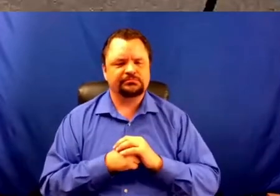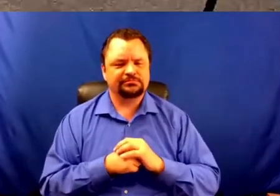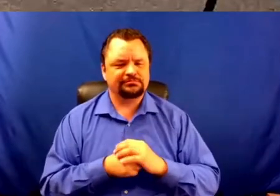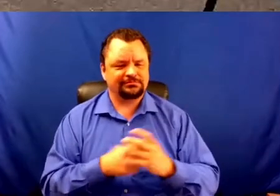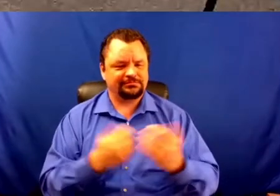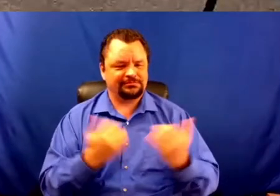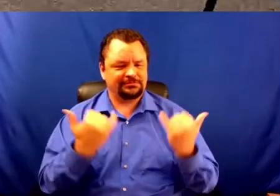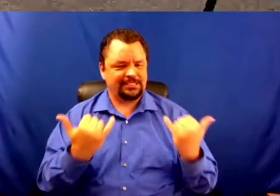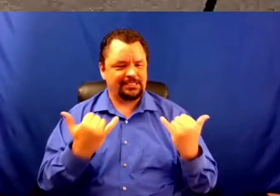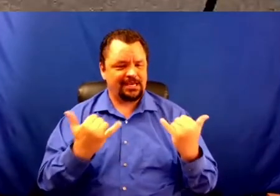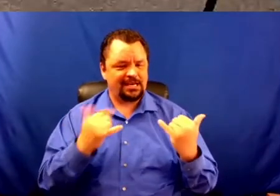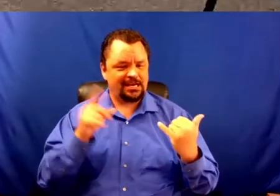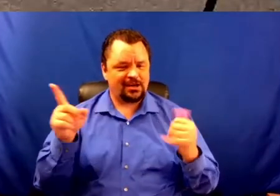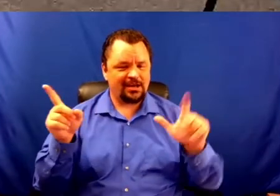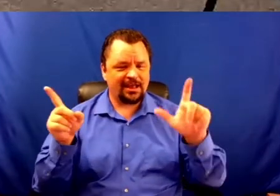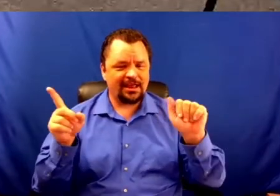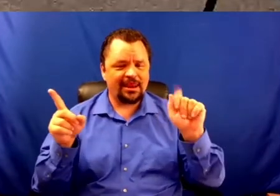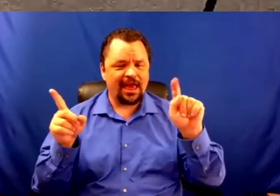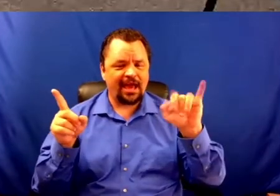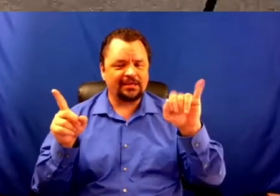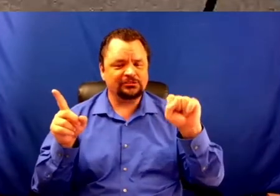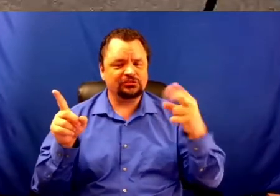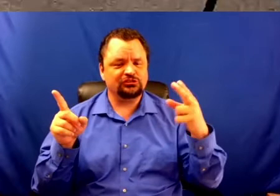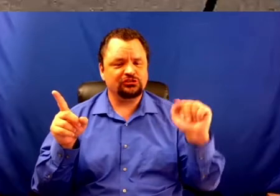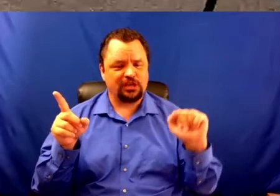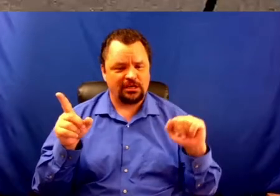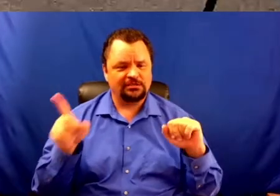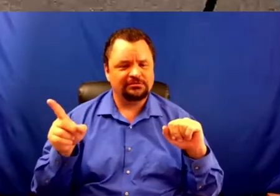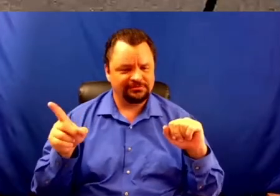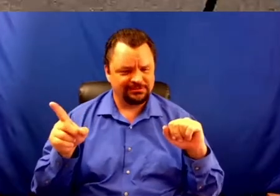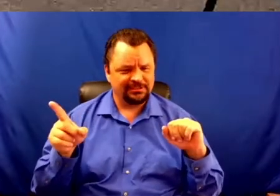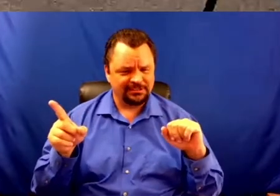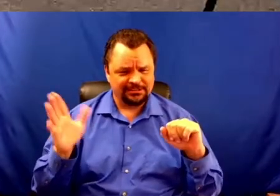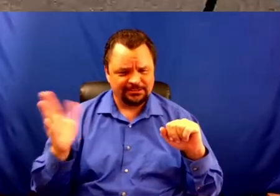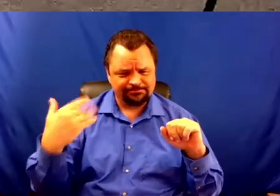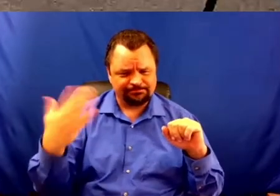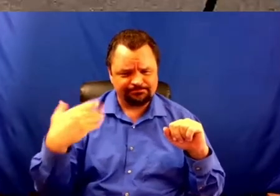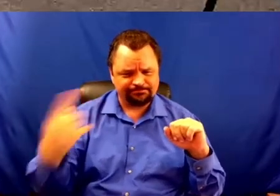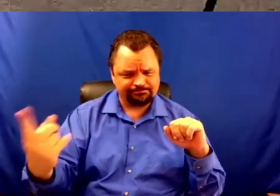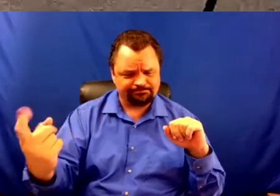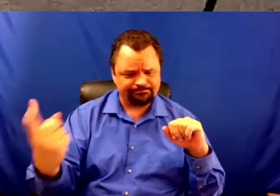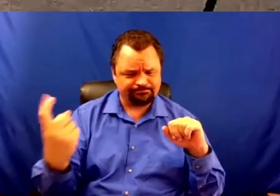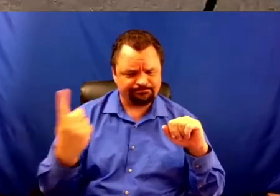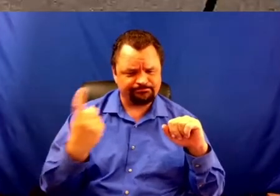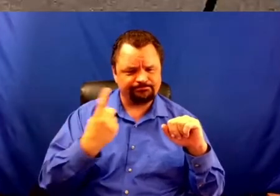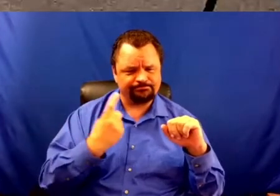Leticia Letty Arenada come up, please. And